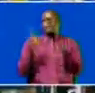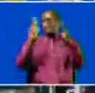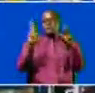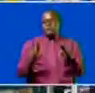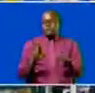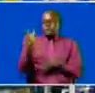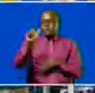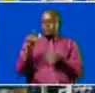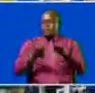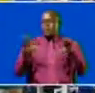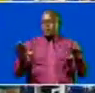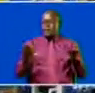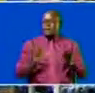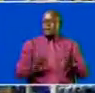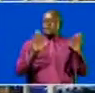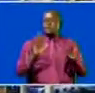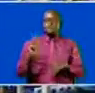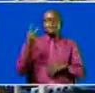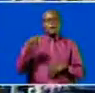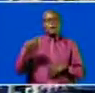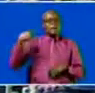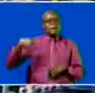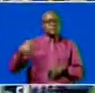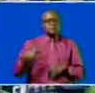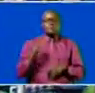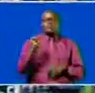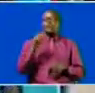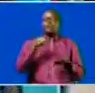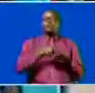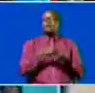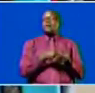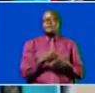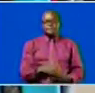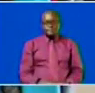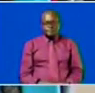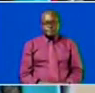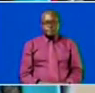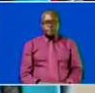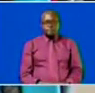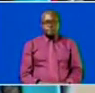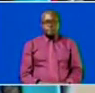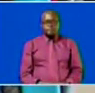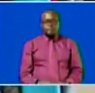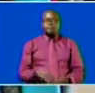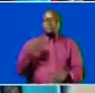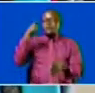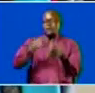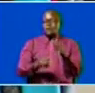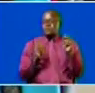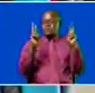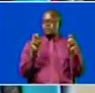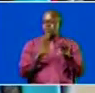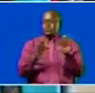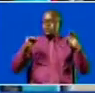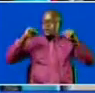and regional markets, leaving local industries with minimal revenues. It's just because of the cost issue, we've not